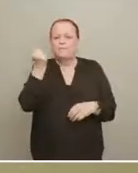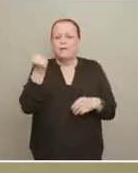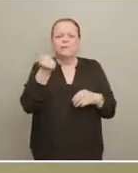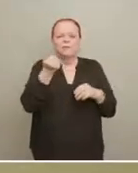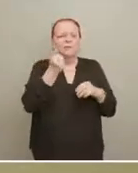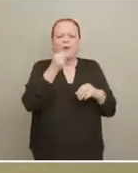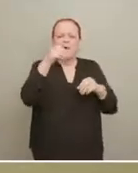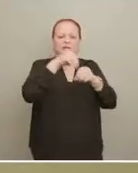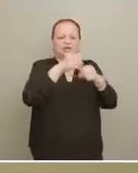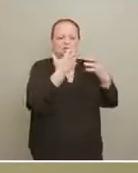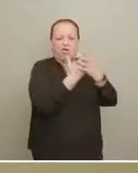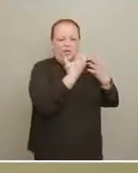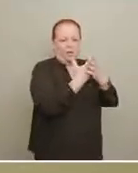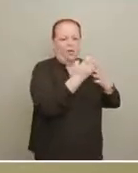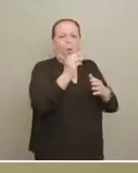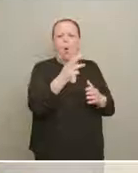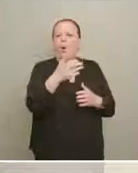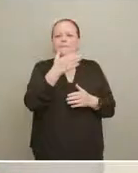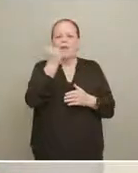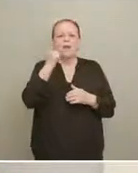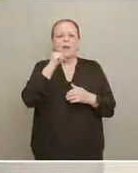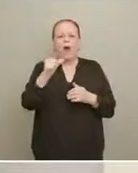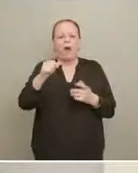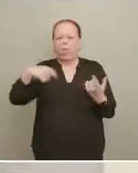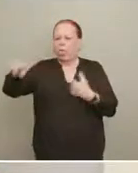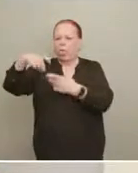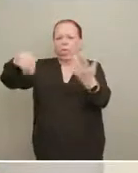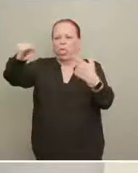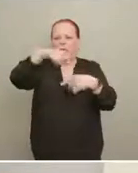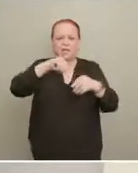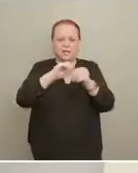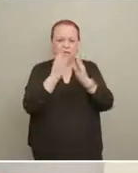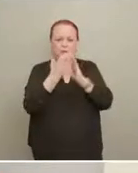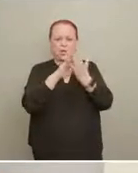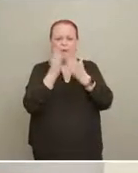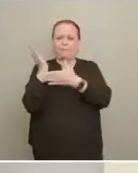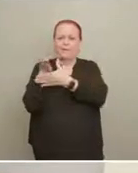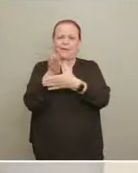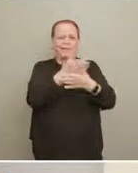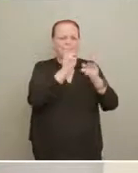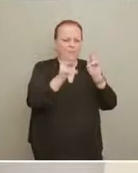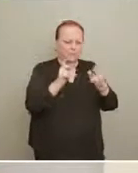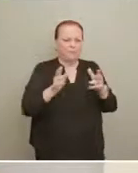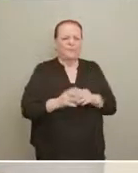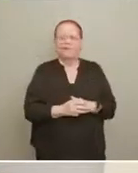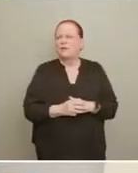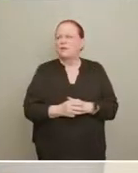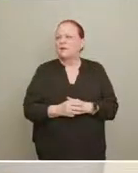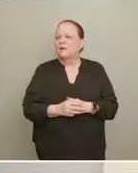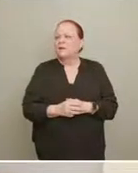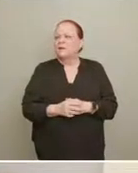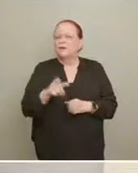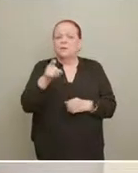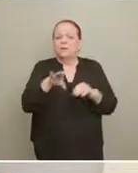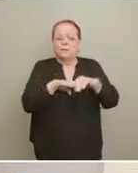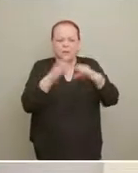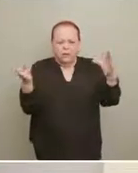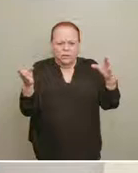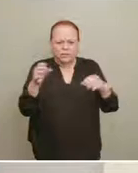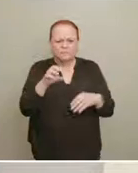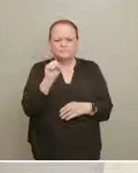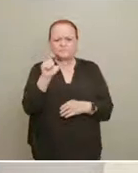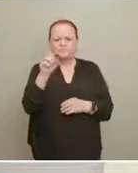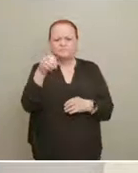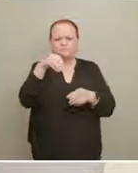ER. So there's a tremendous, not only the time saving, but you're opening up slots in your emergency rooms that exactly. would